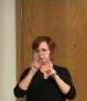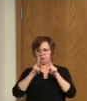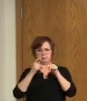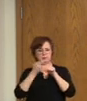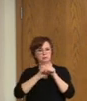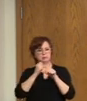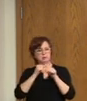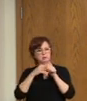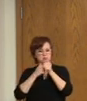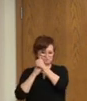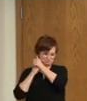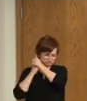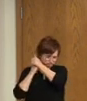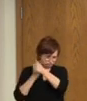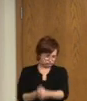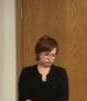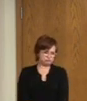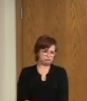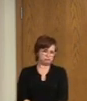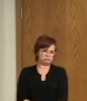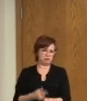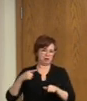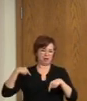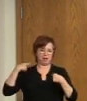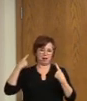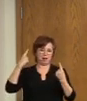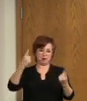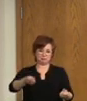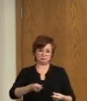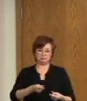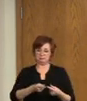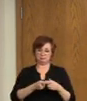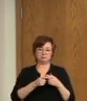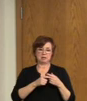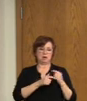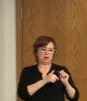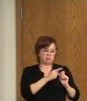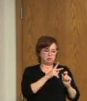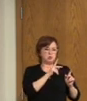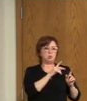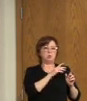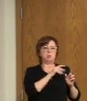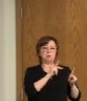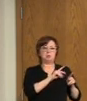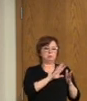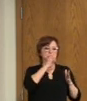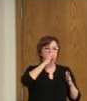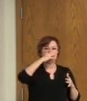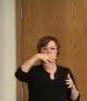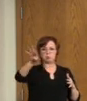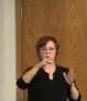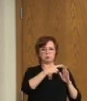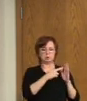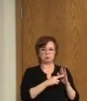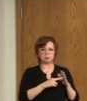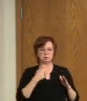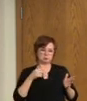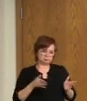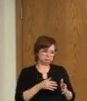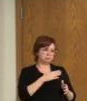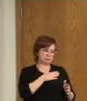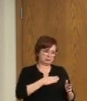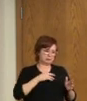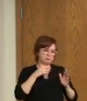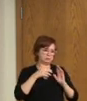we encourage them to comply with the public health orders that are out there, review them, find out what is allowed